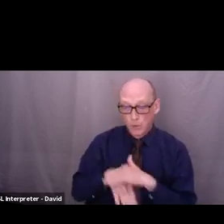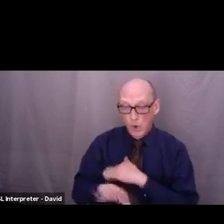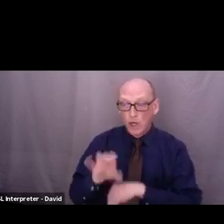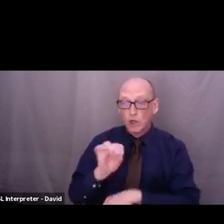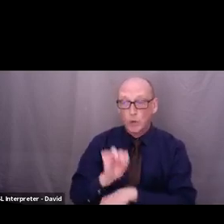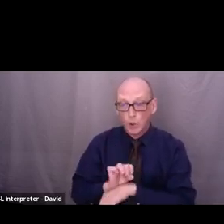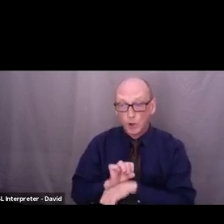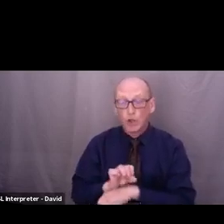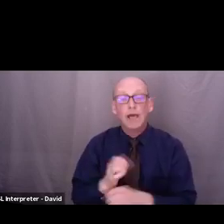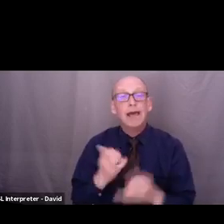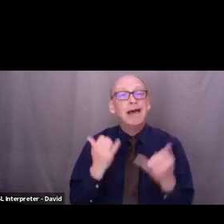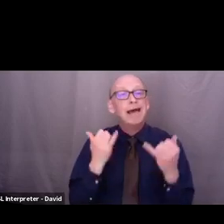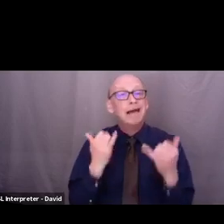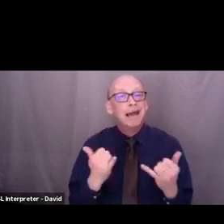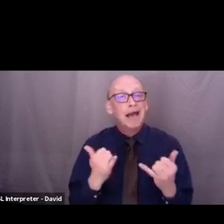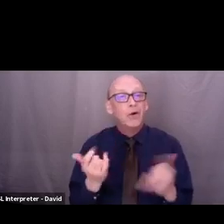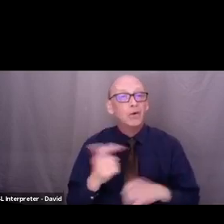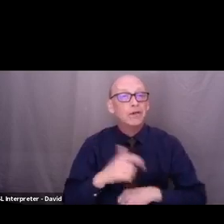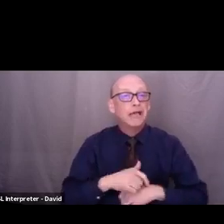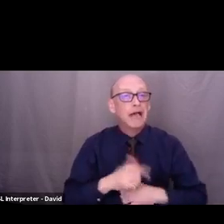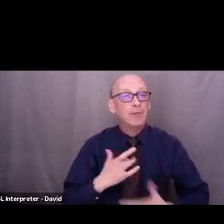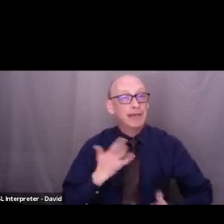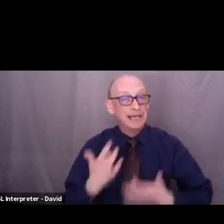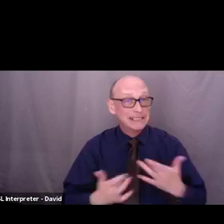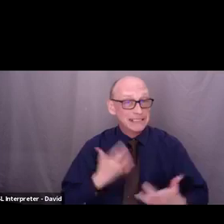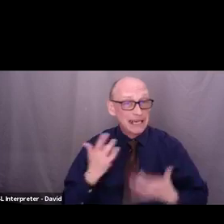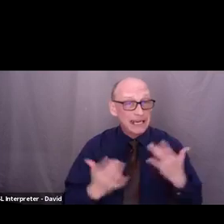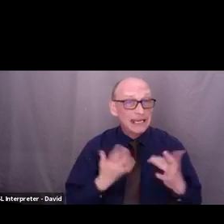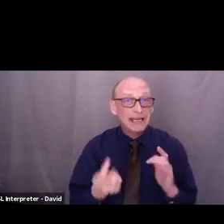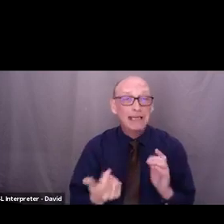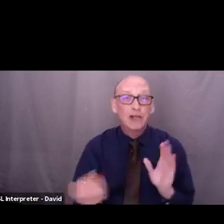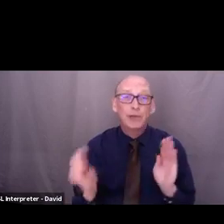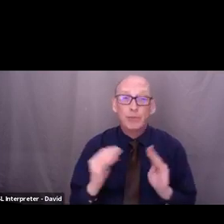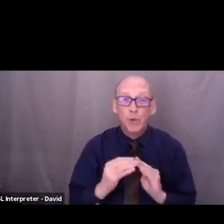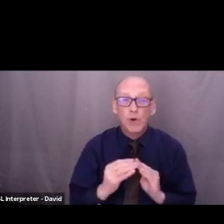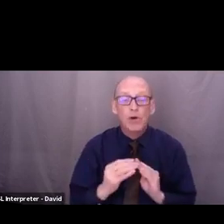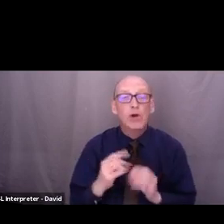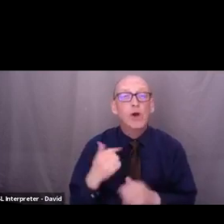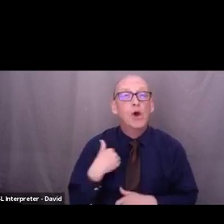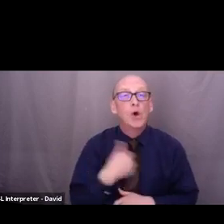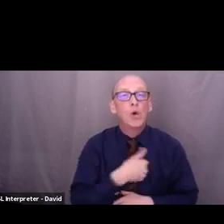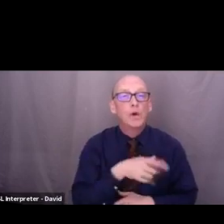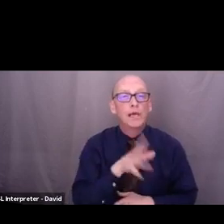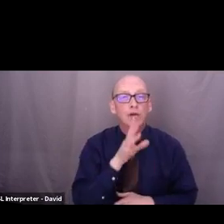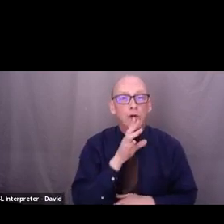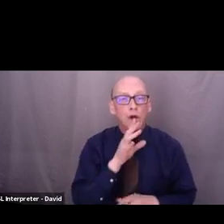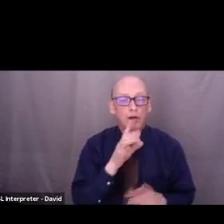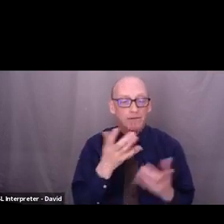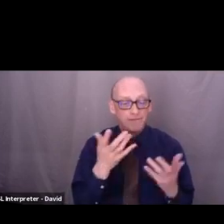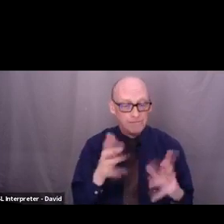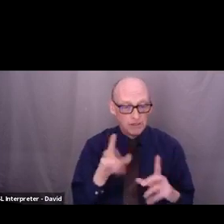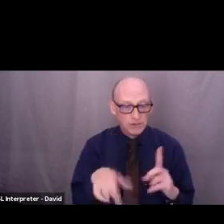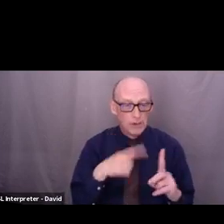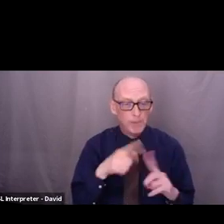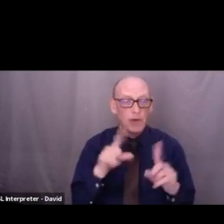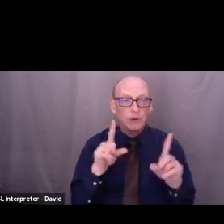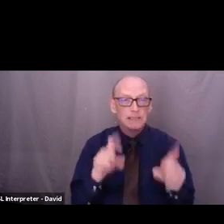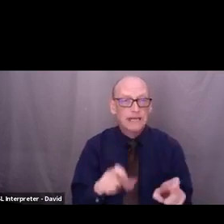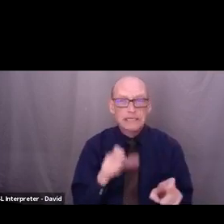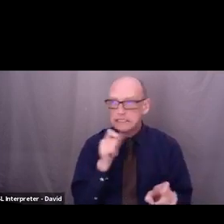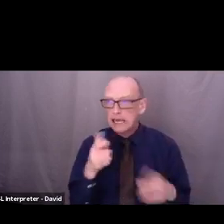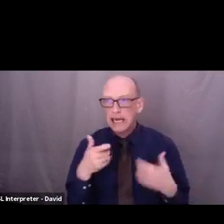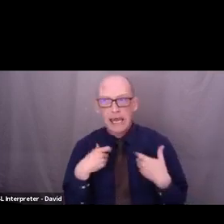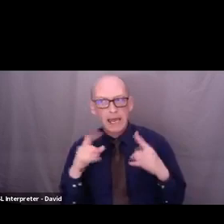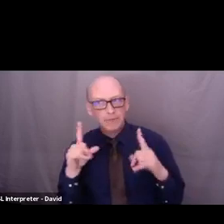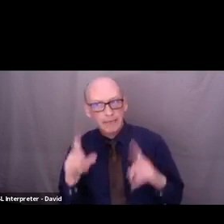it's a time to be excited a little bit here, in the sense that we've talked about, testing and not having tests, and we've had to do